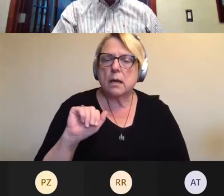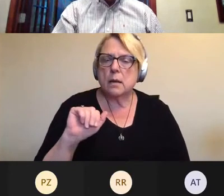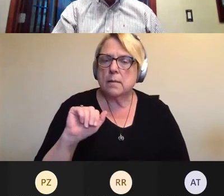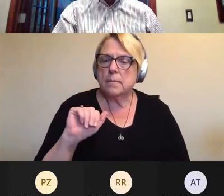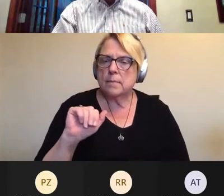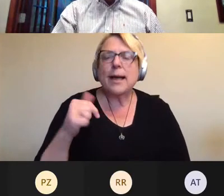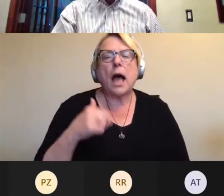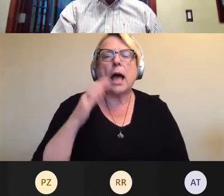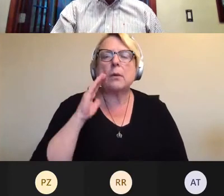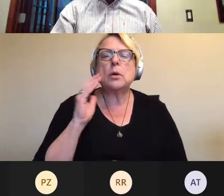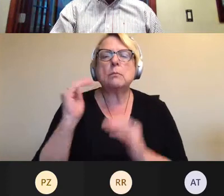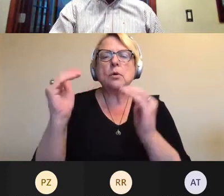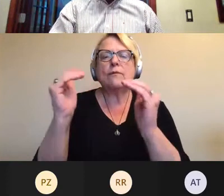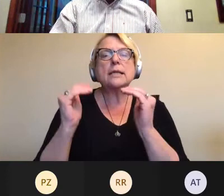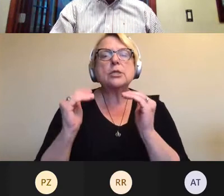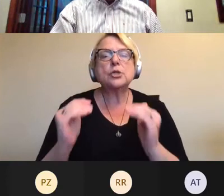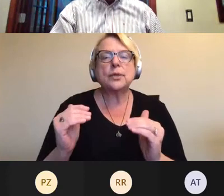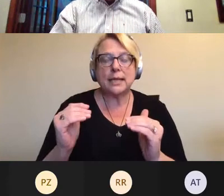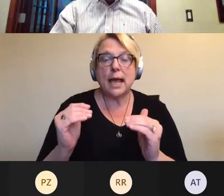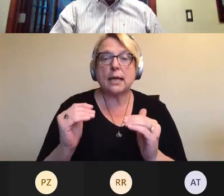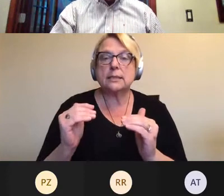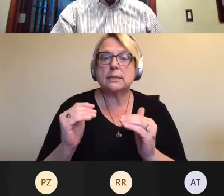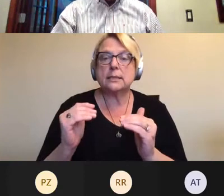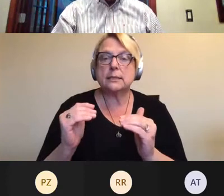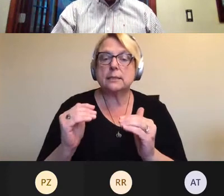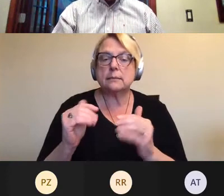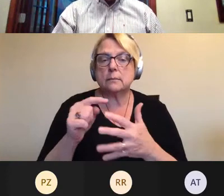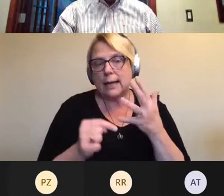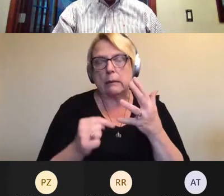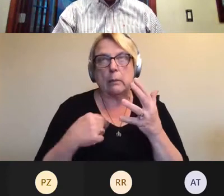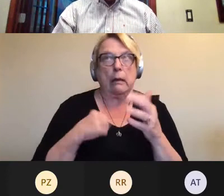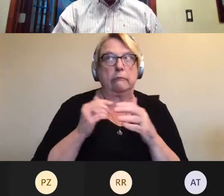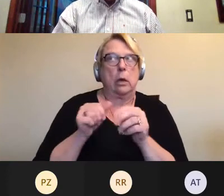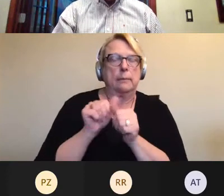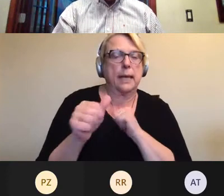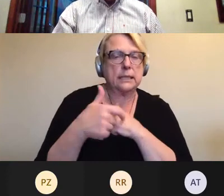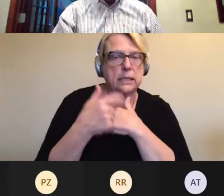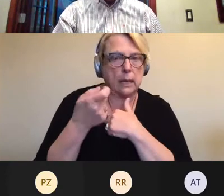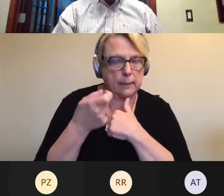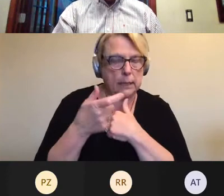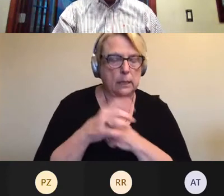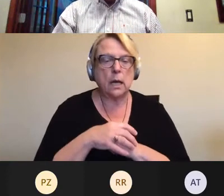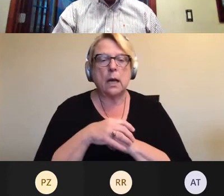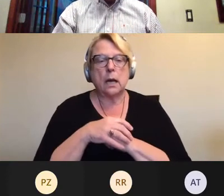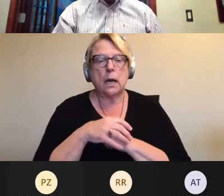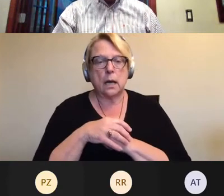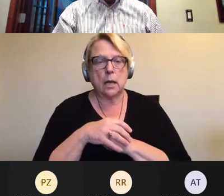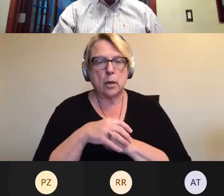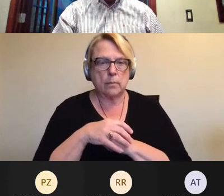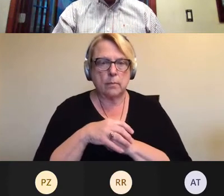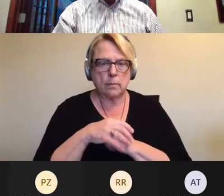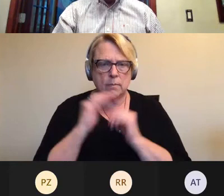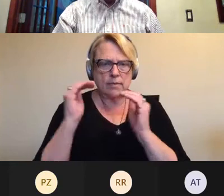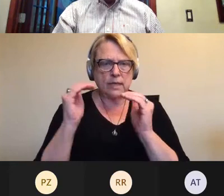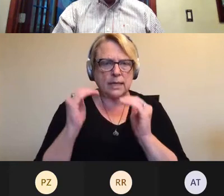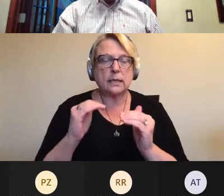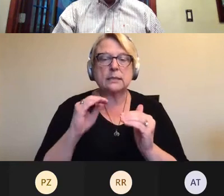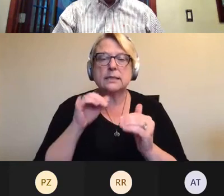am going to move on to the next item. I've gone over a little, and that is a